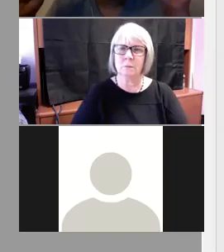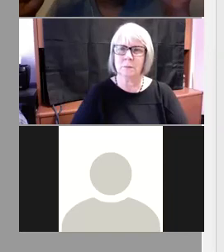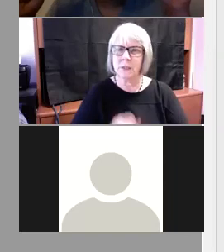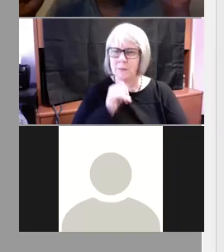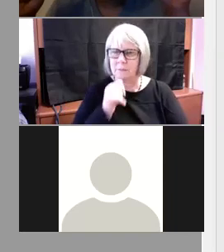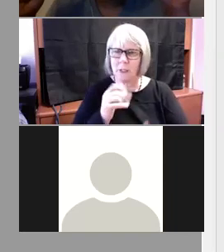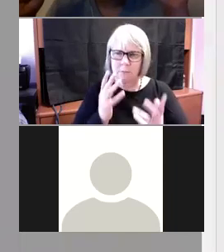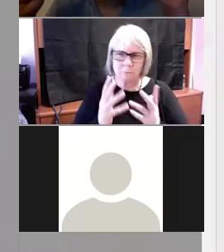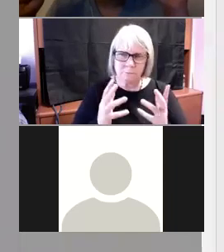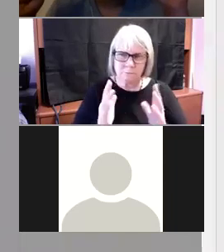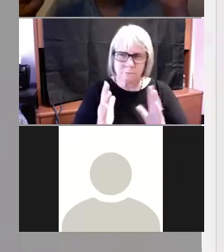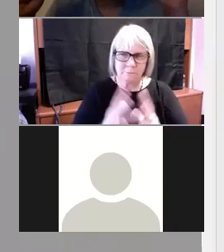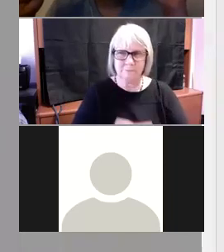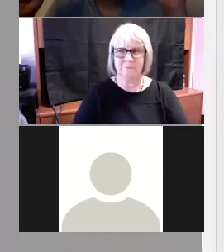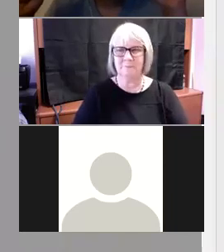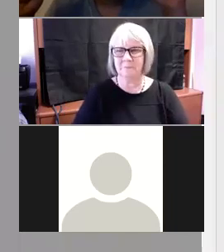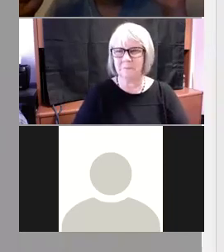about it.